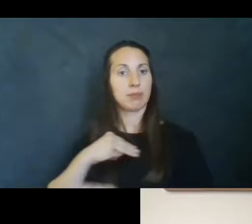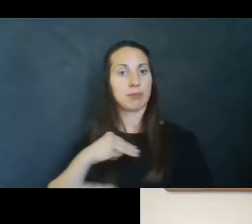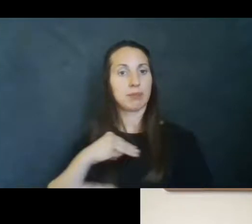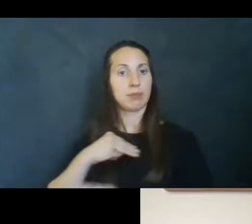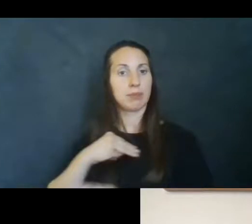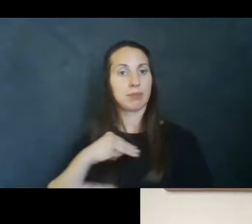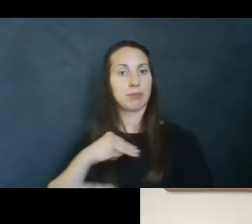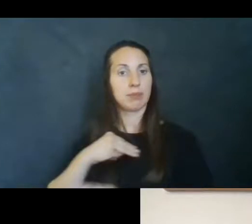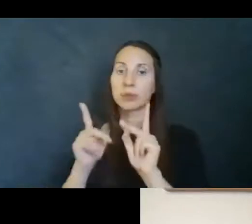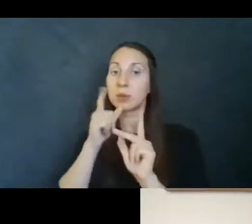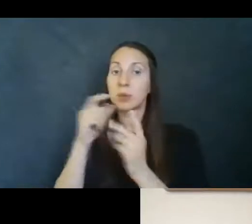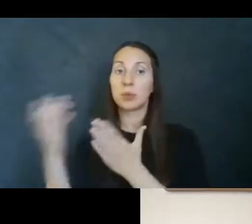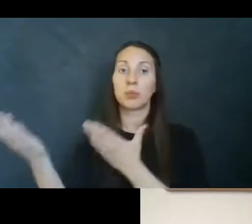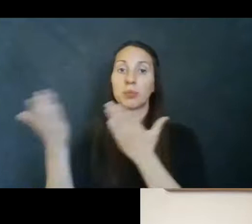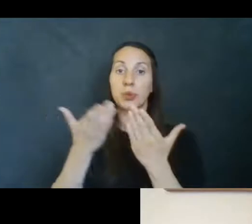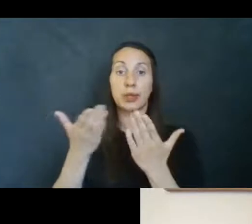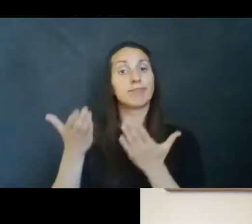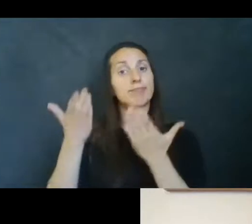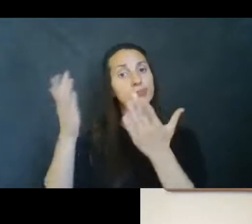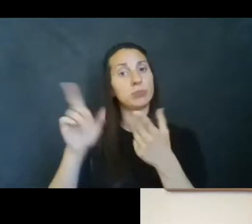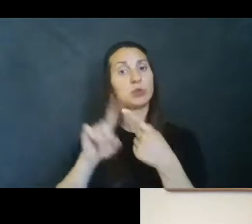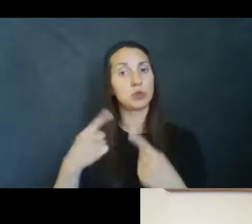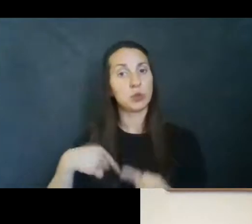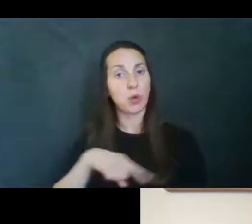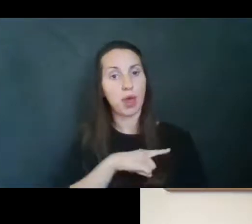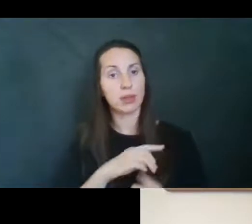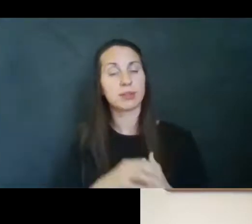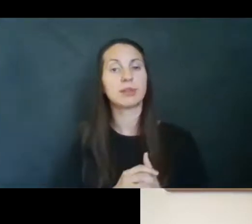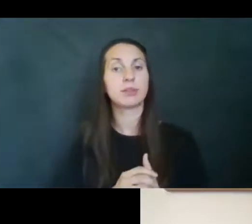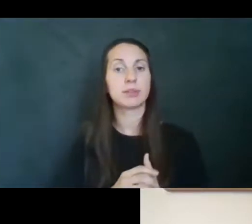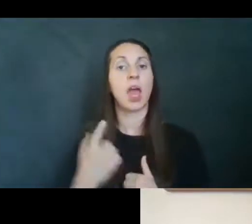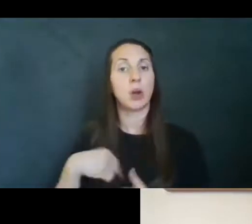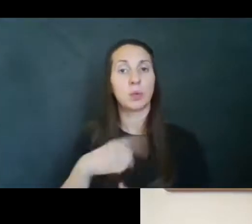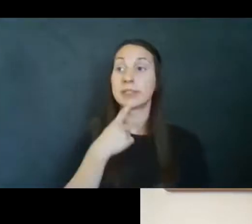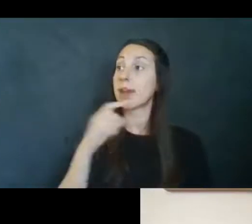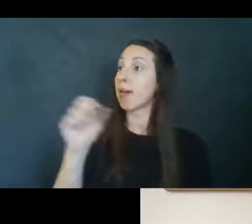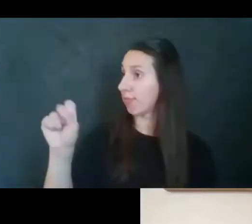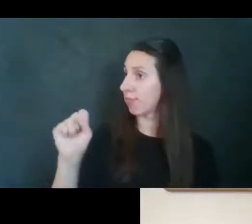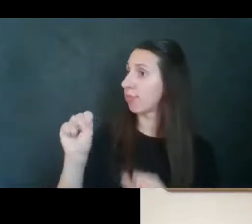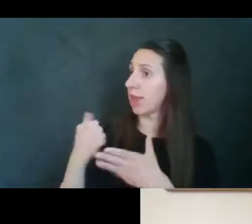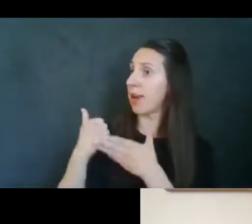do that. Through the broader JCC, I